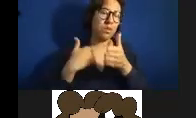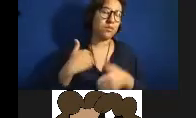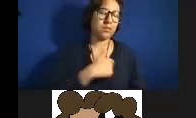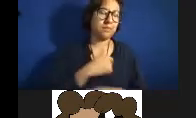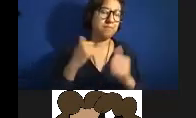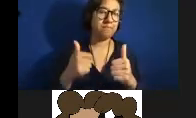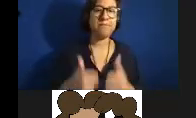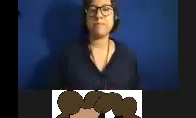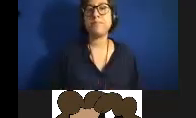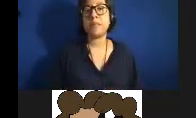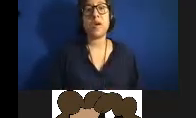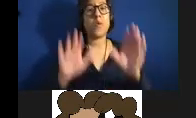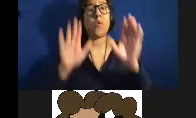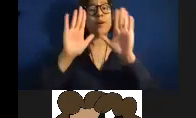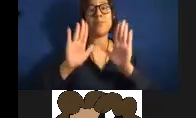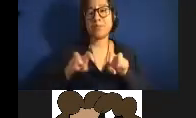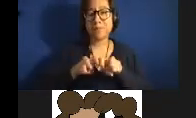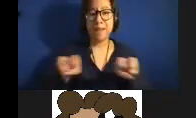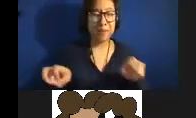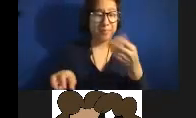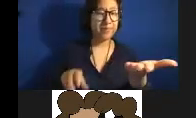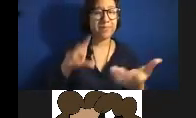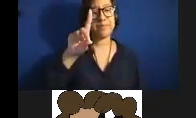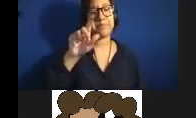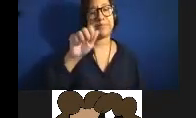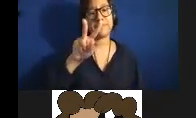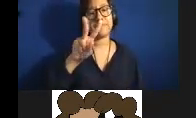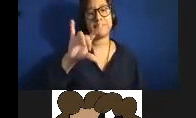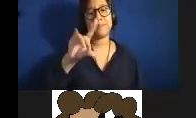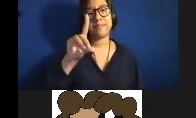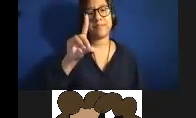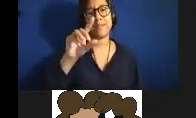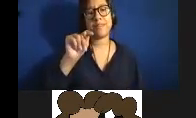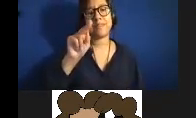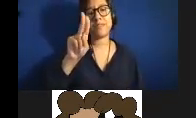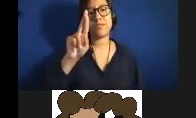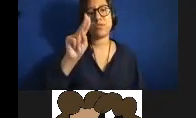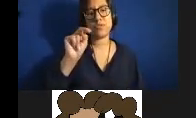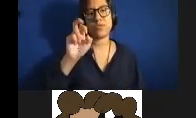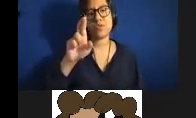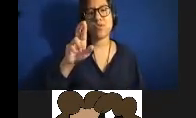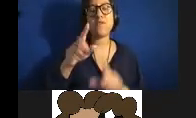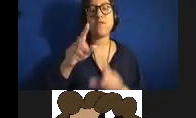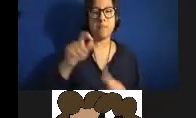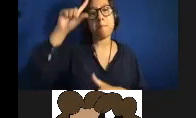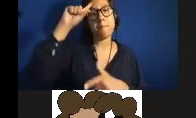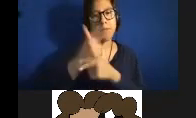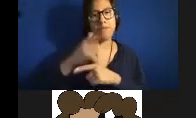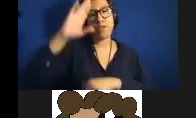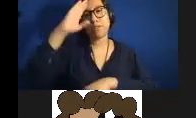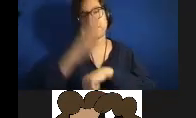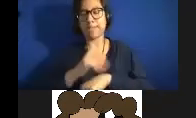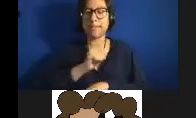We have a great panel lined up today. David Turner with the Brothers Sun Selves Coalition is joining us, and